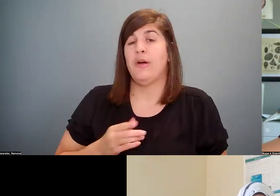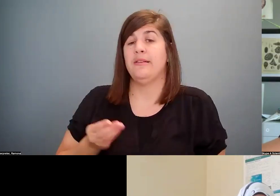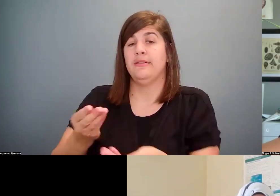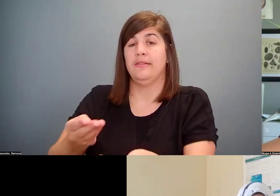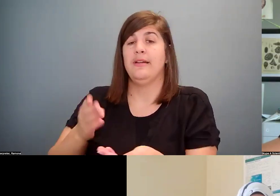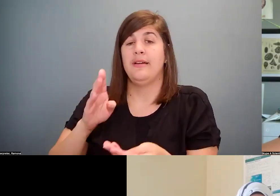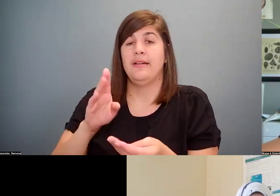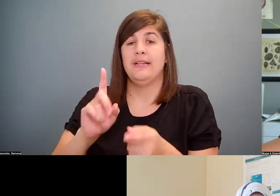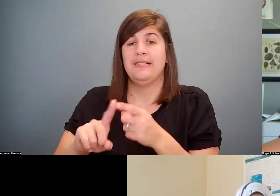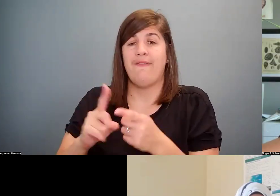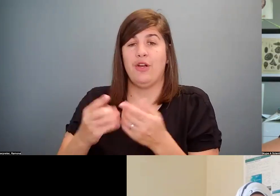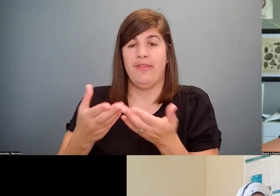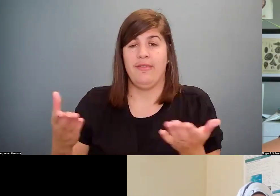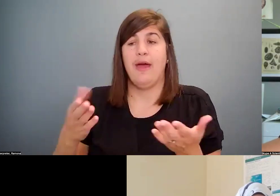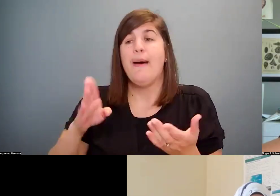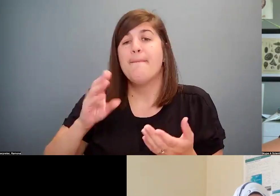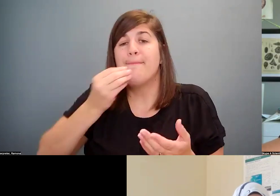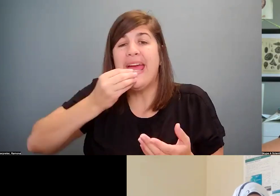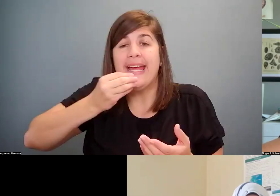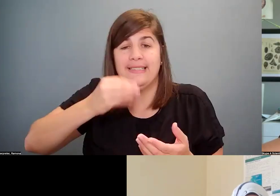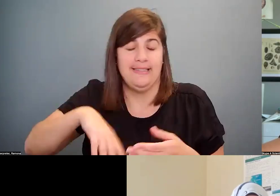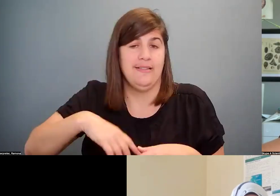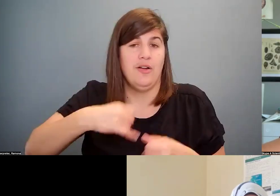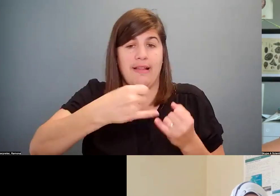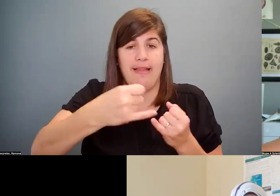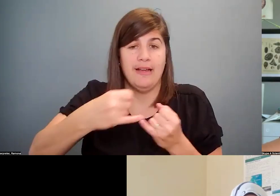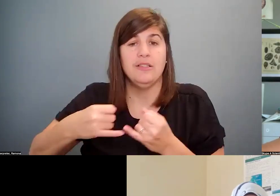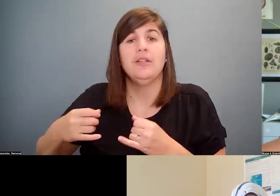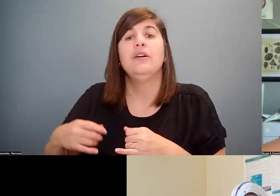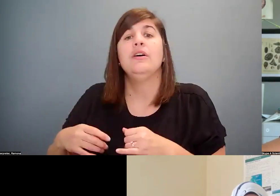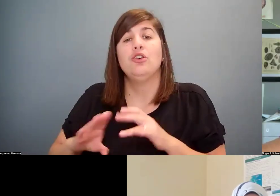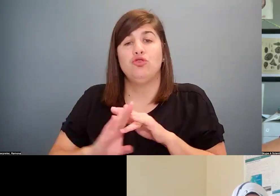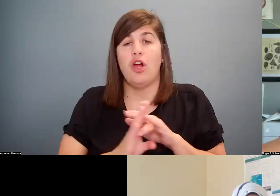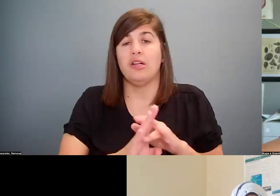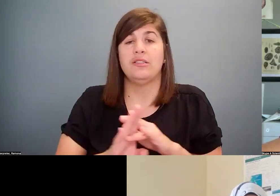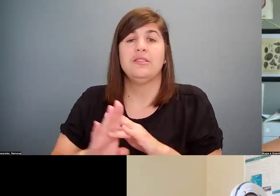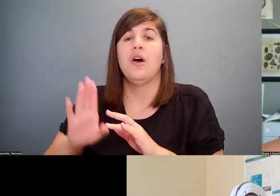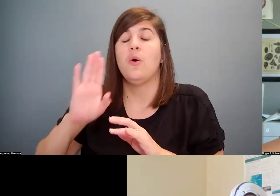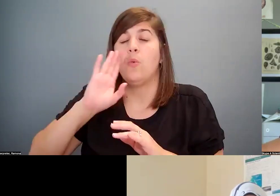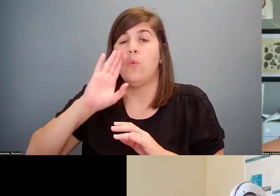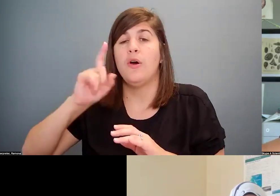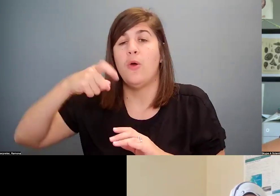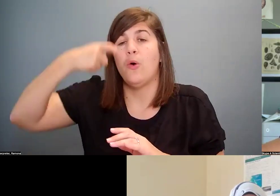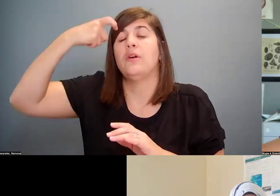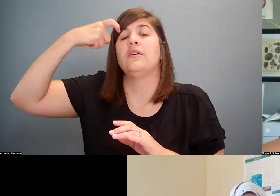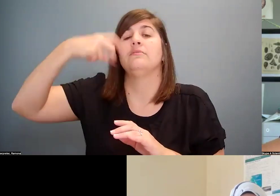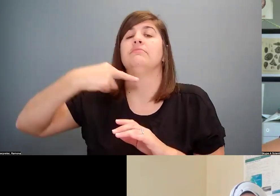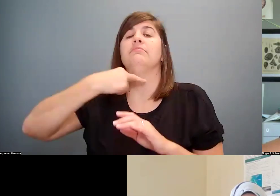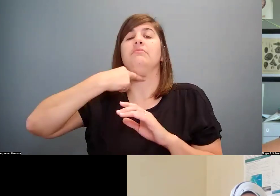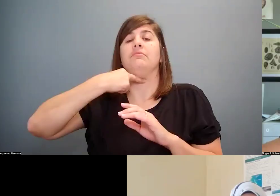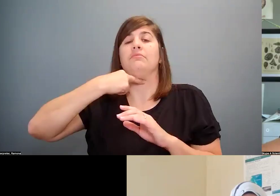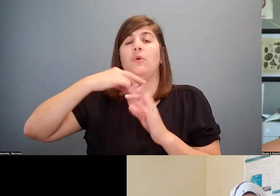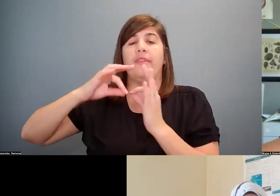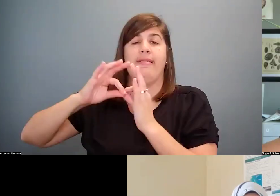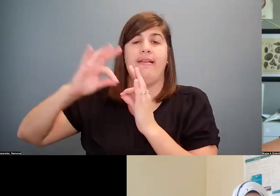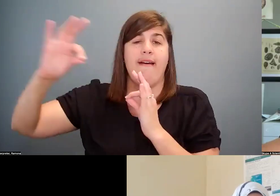on little lines, and the sharks would come eat the bait and get hooked onto the line. And then we'd bring the shark up onto the boat and we'd make